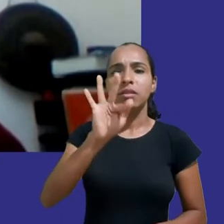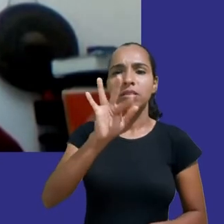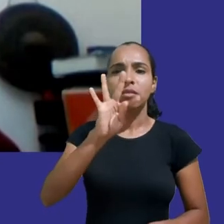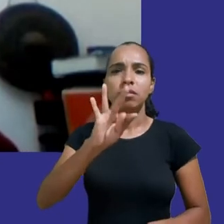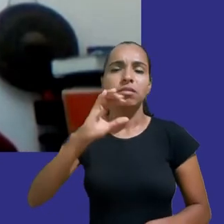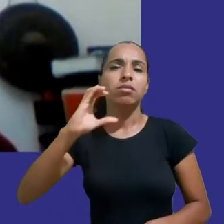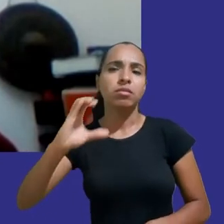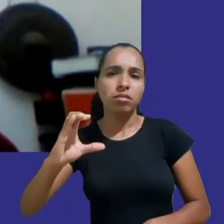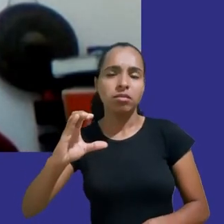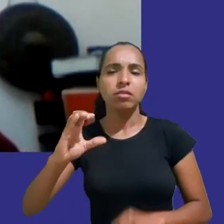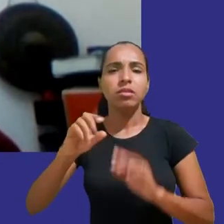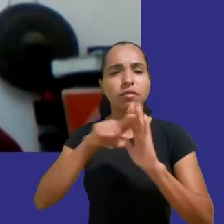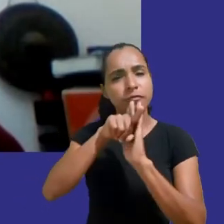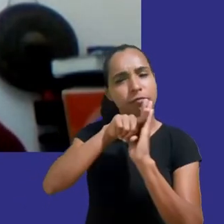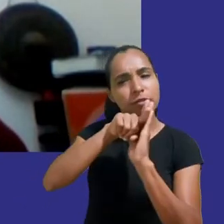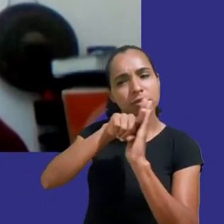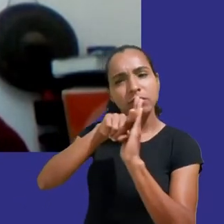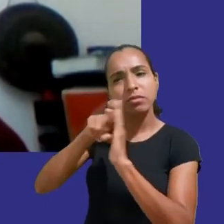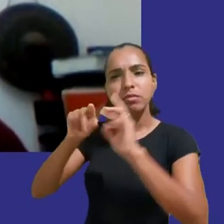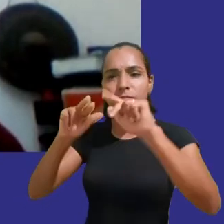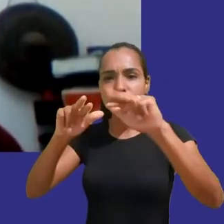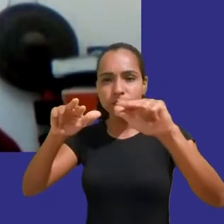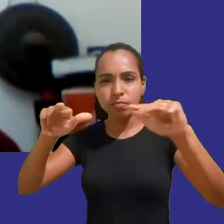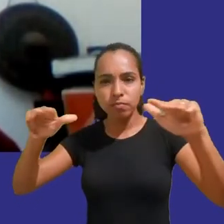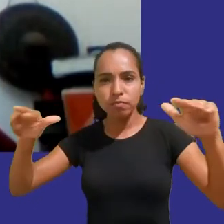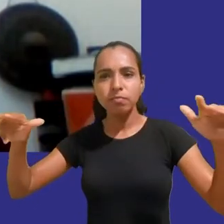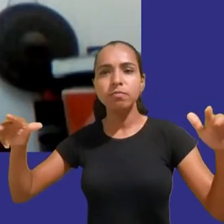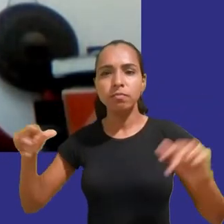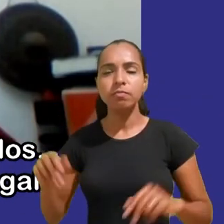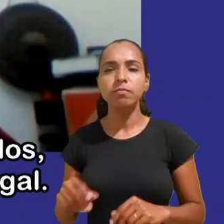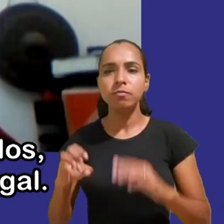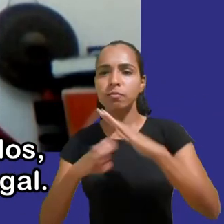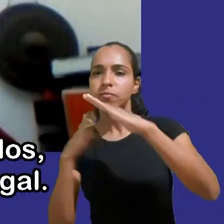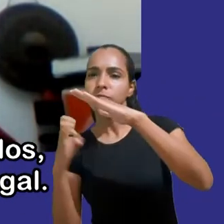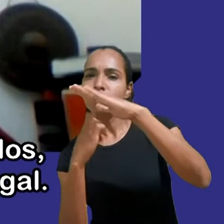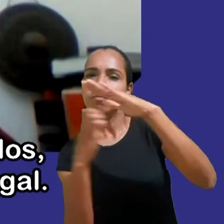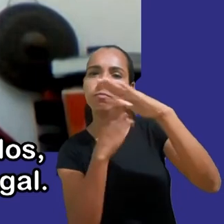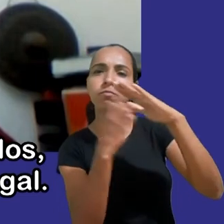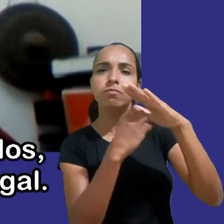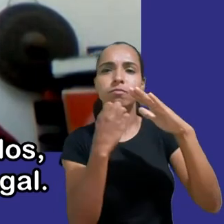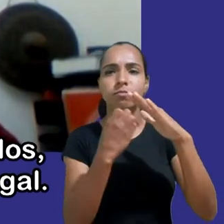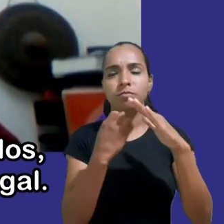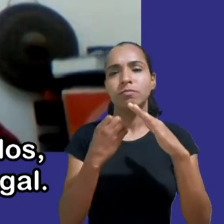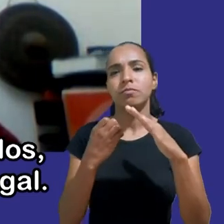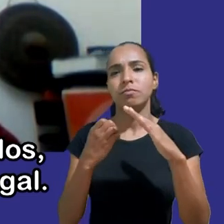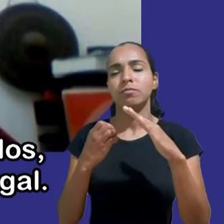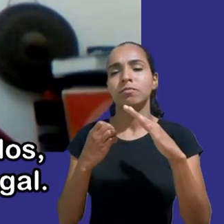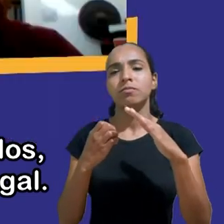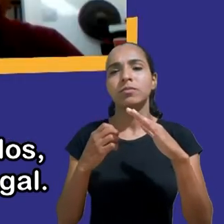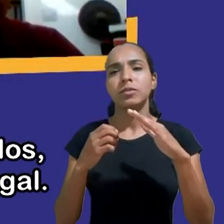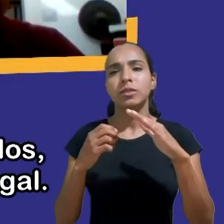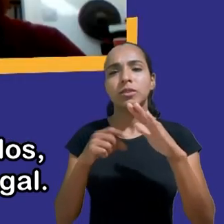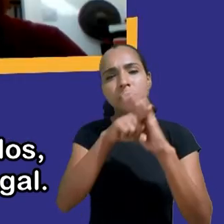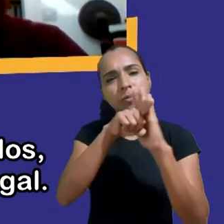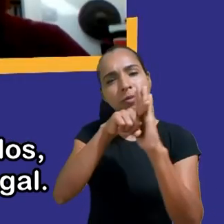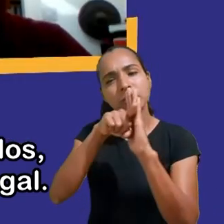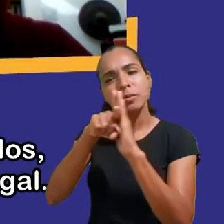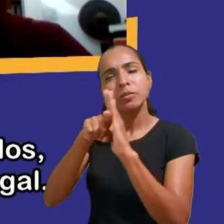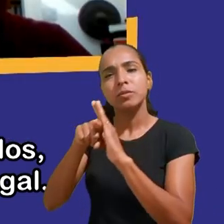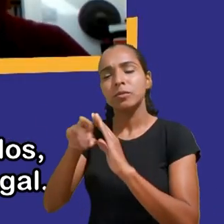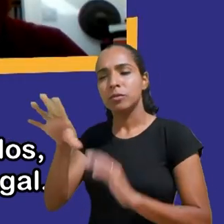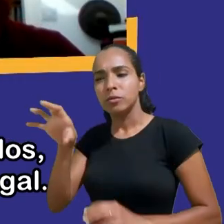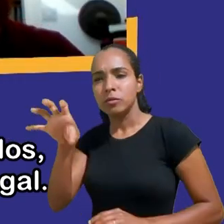which go further and look at actually the data and potentially also the algorithms that these companies have developed using this